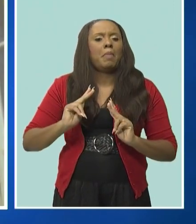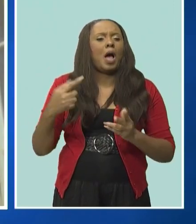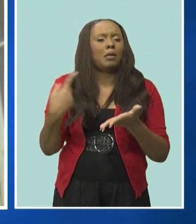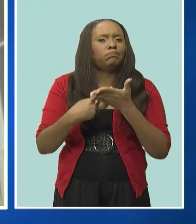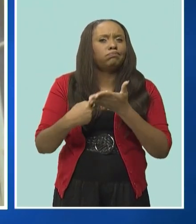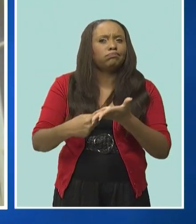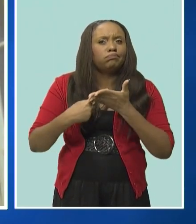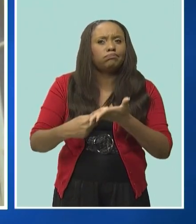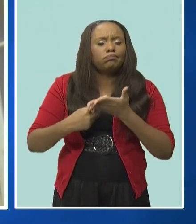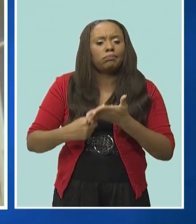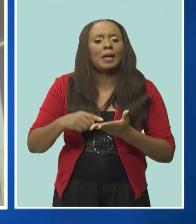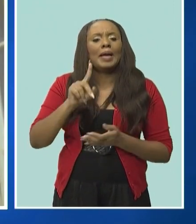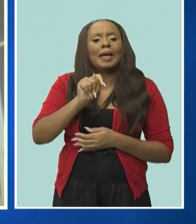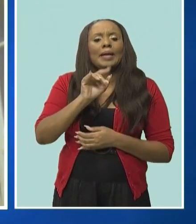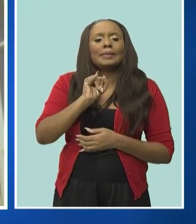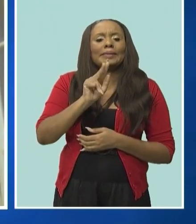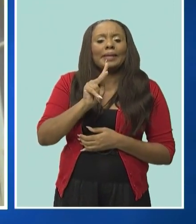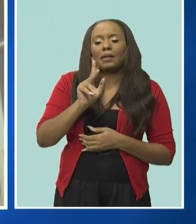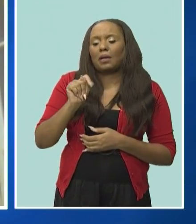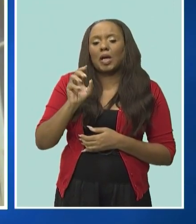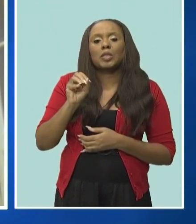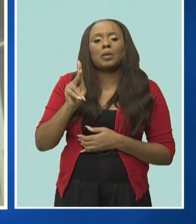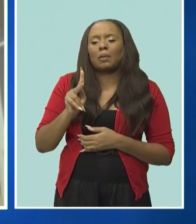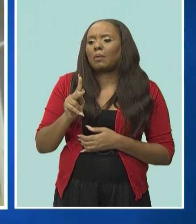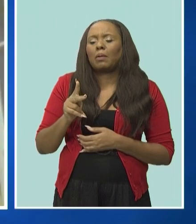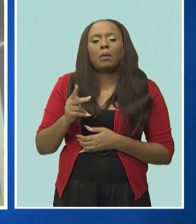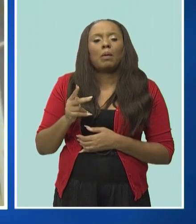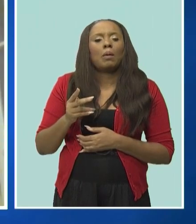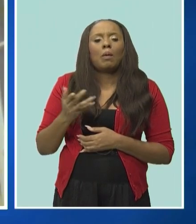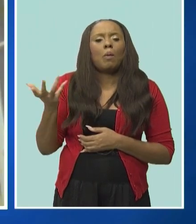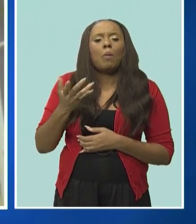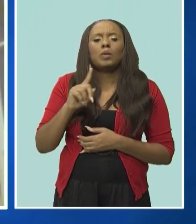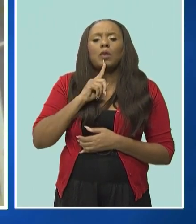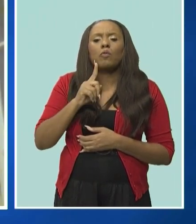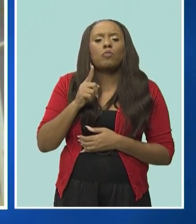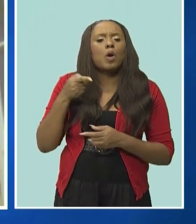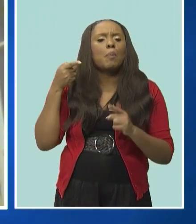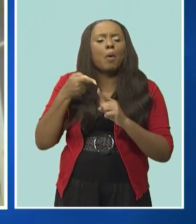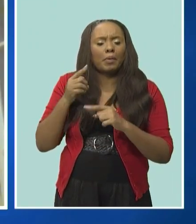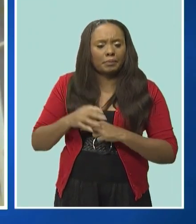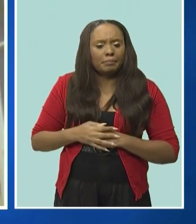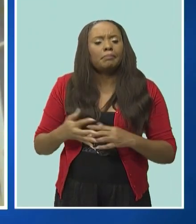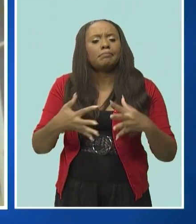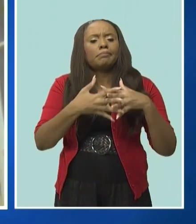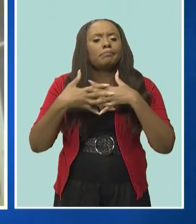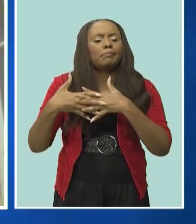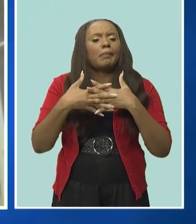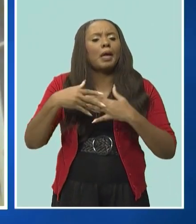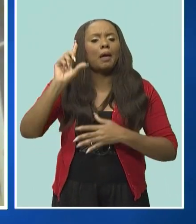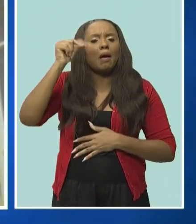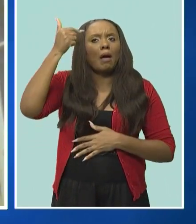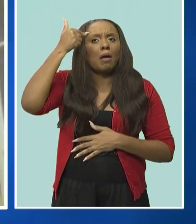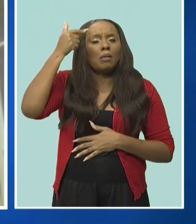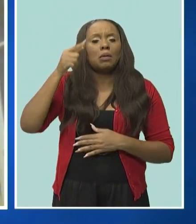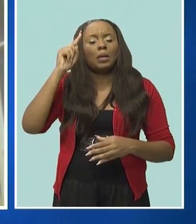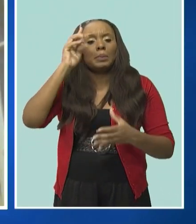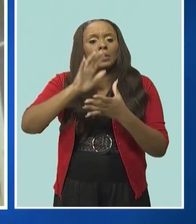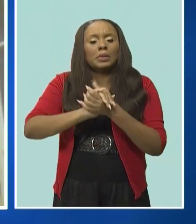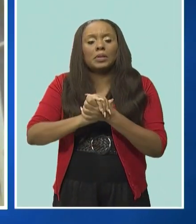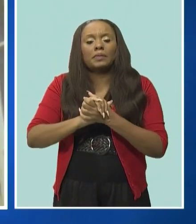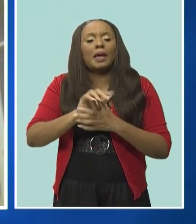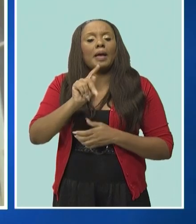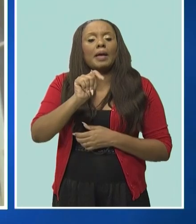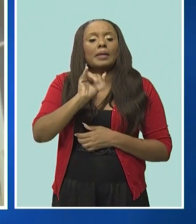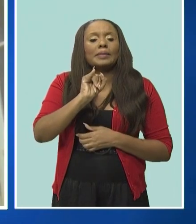of its true intention. And when we say the true intention, the American government believes that the origin